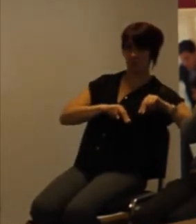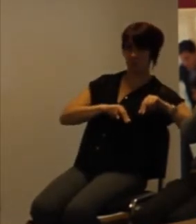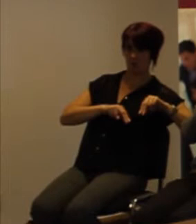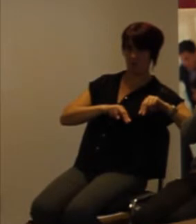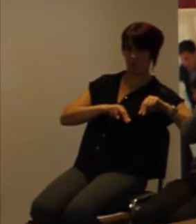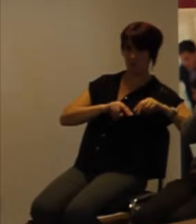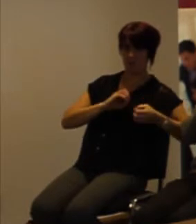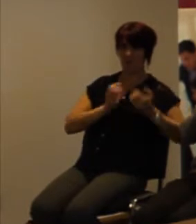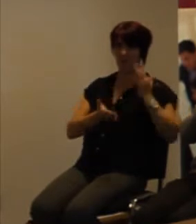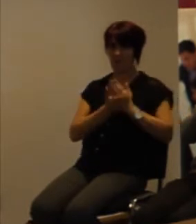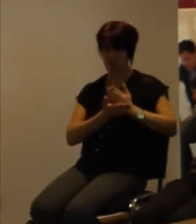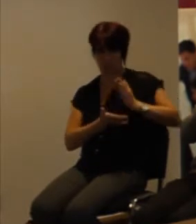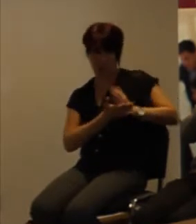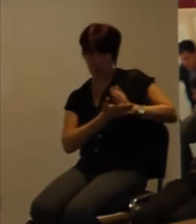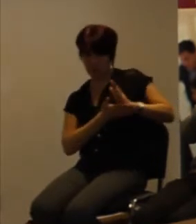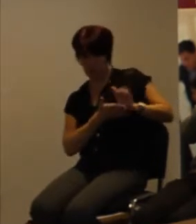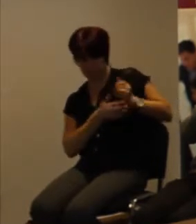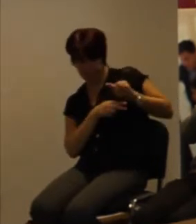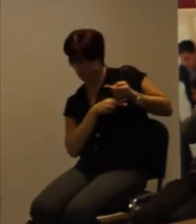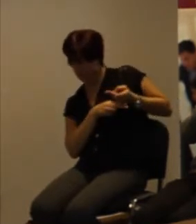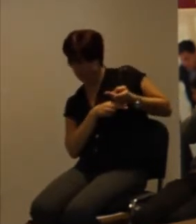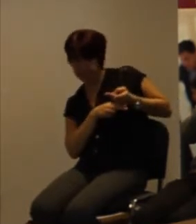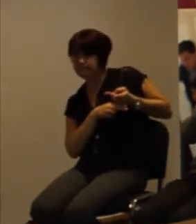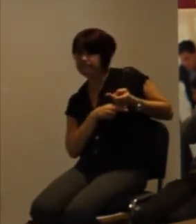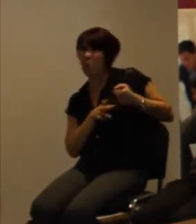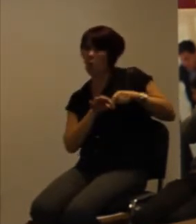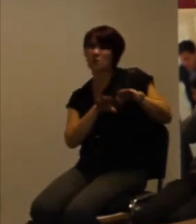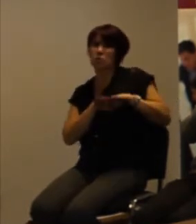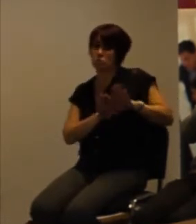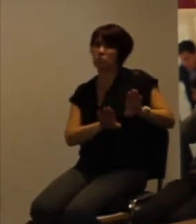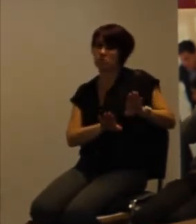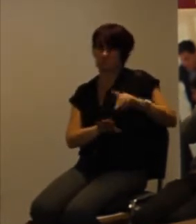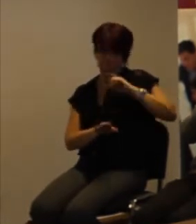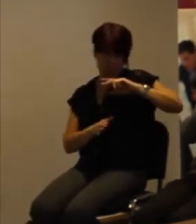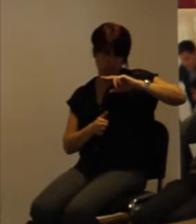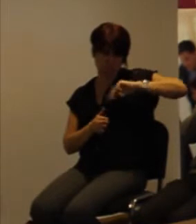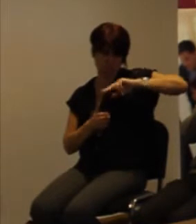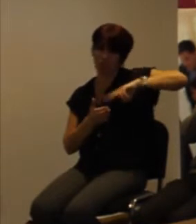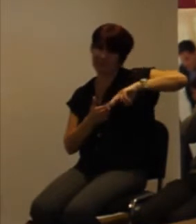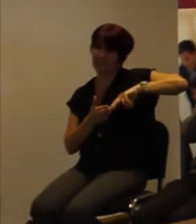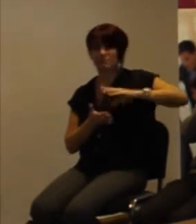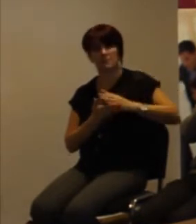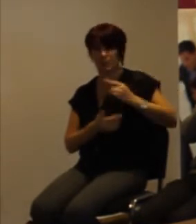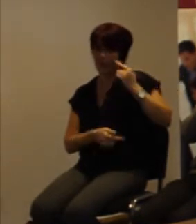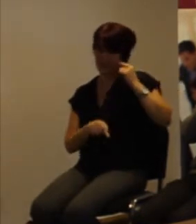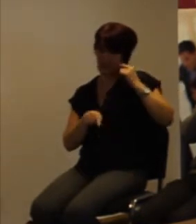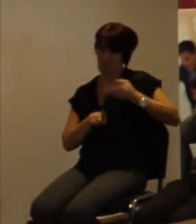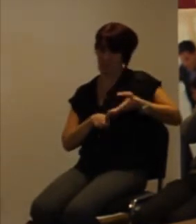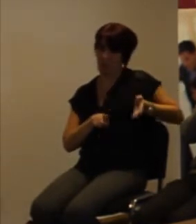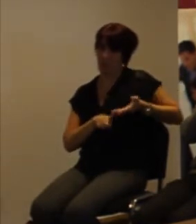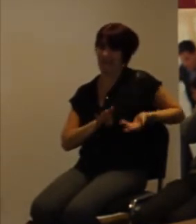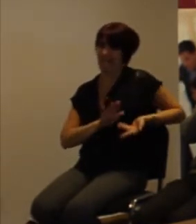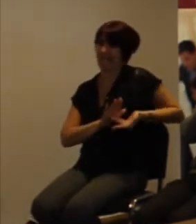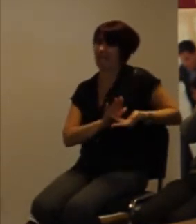ensure that is taking place. Quality issue, obviously. Someone's reading, it would be very easy for a reader to divert off